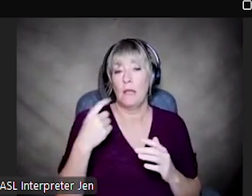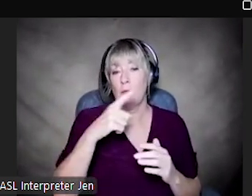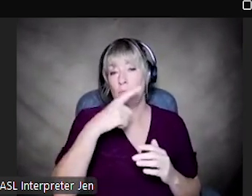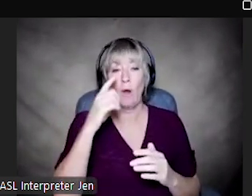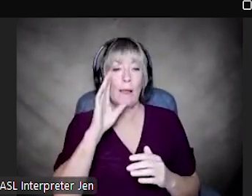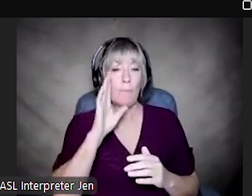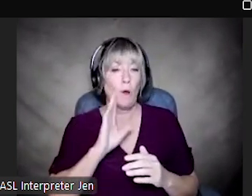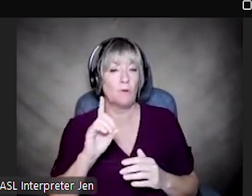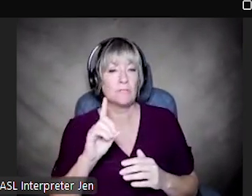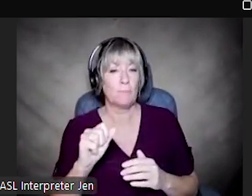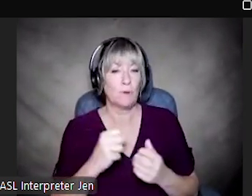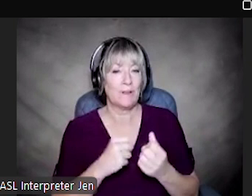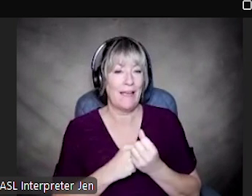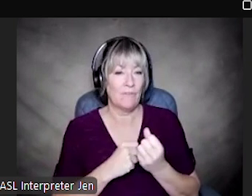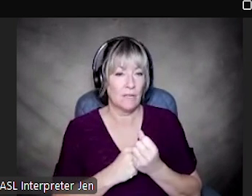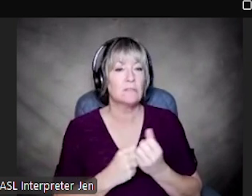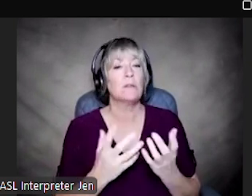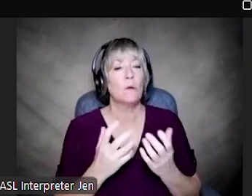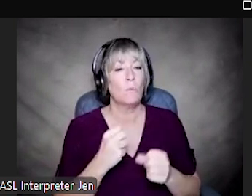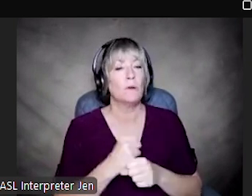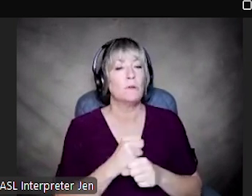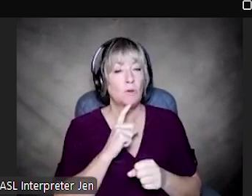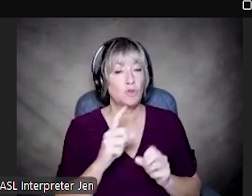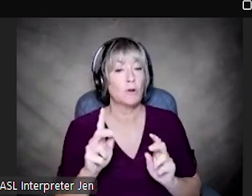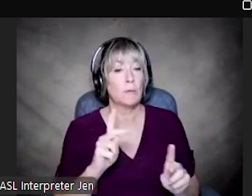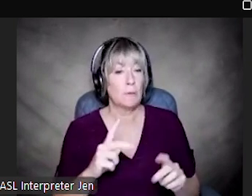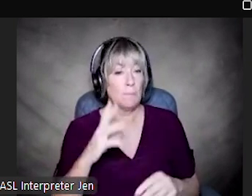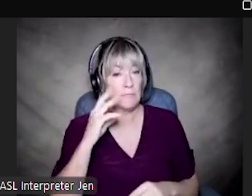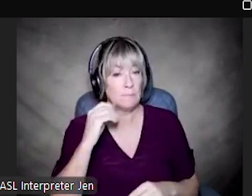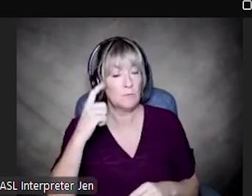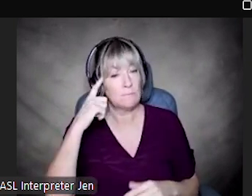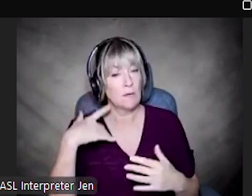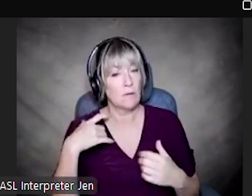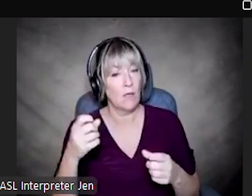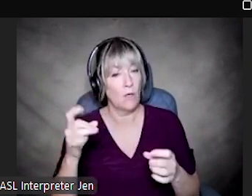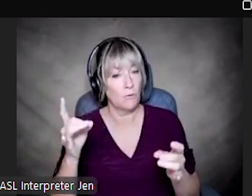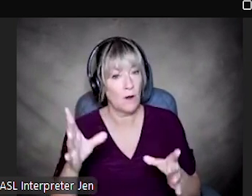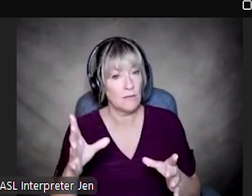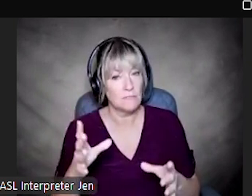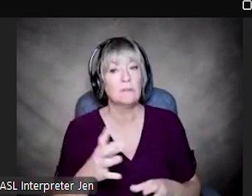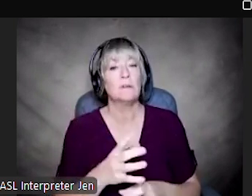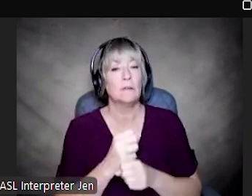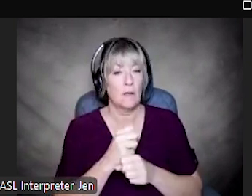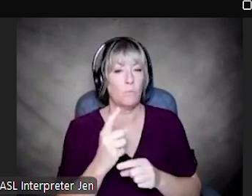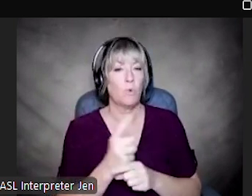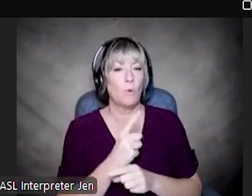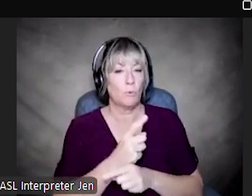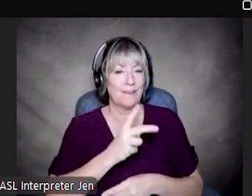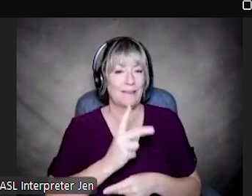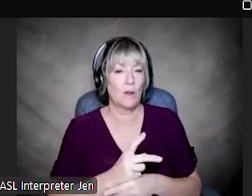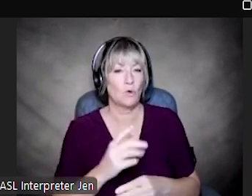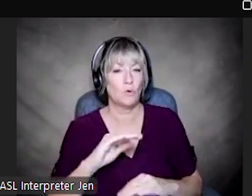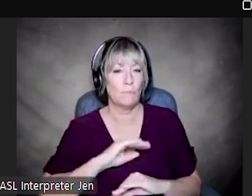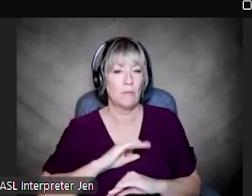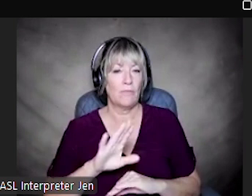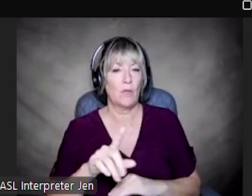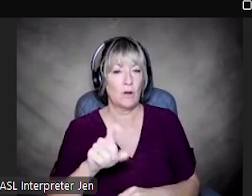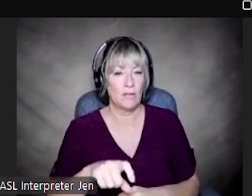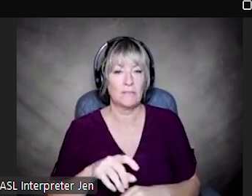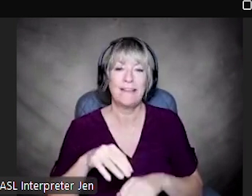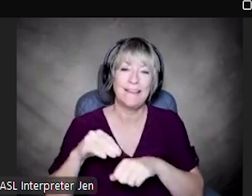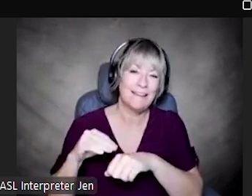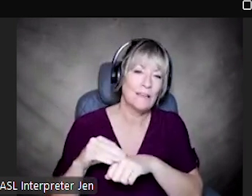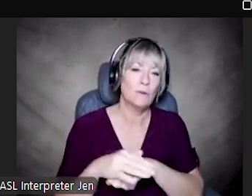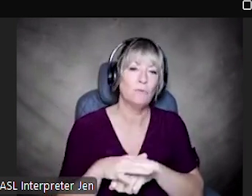disability advocates wanting to ensure people experiencing mental health crisis got appropriate care to meet their needs, and they were very influenced by